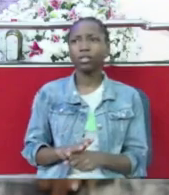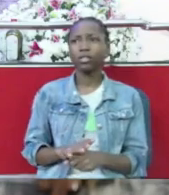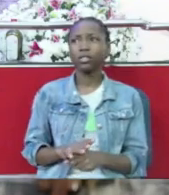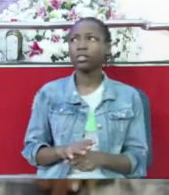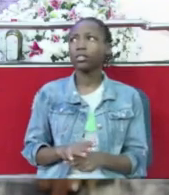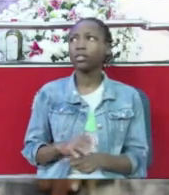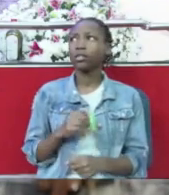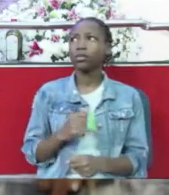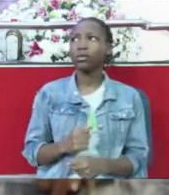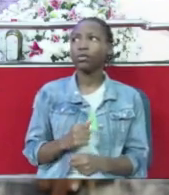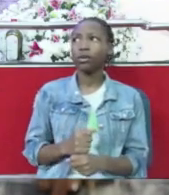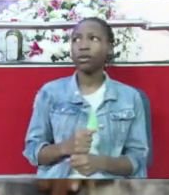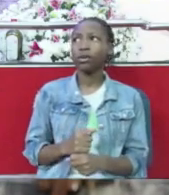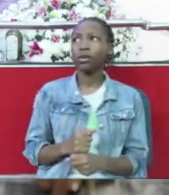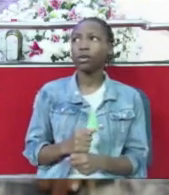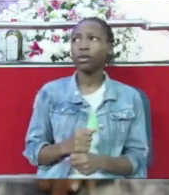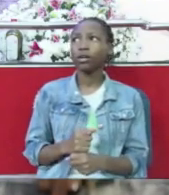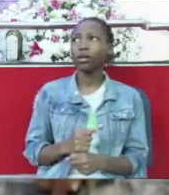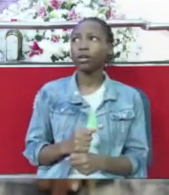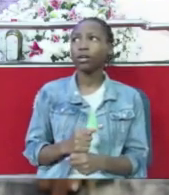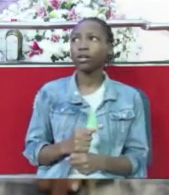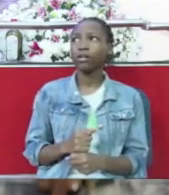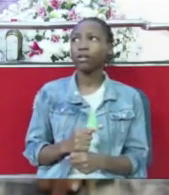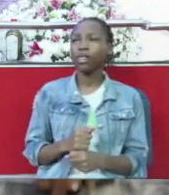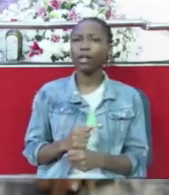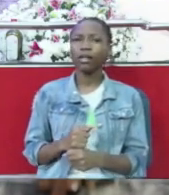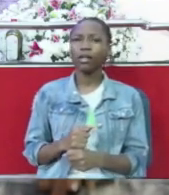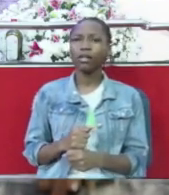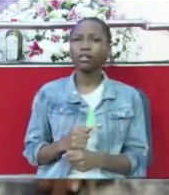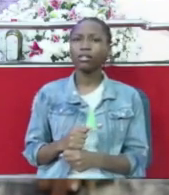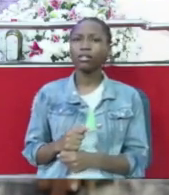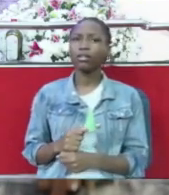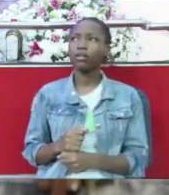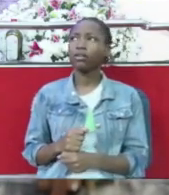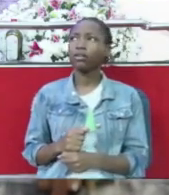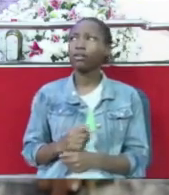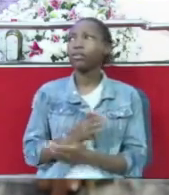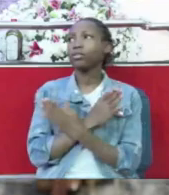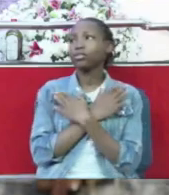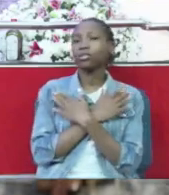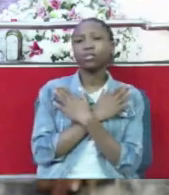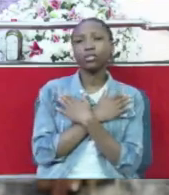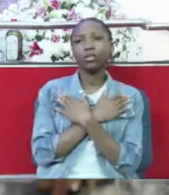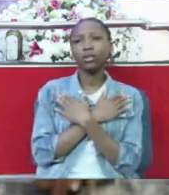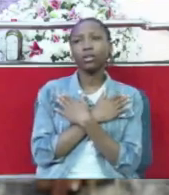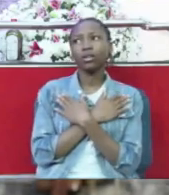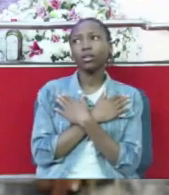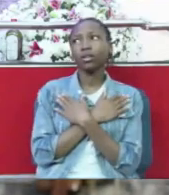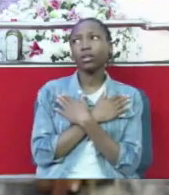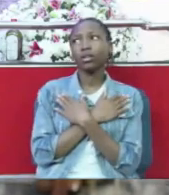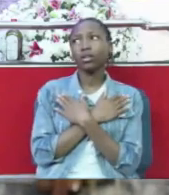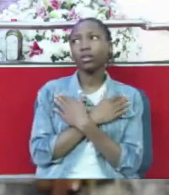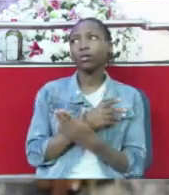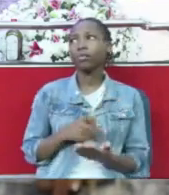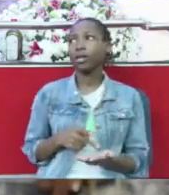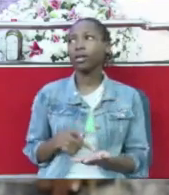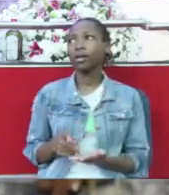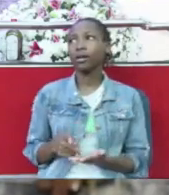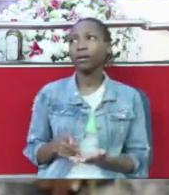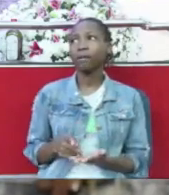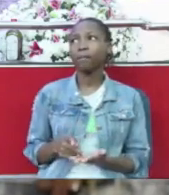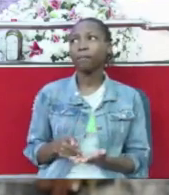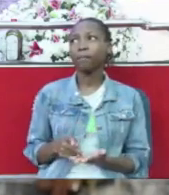Think of the future of socio-economic development and all the other spheres of human thriving. Mambo yote ambayo